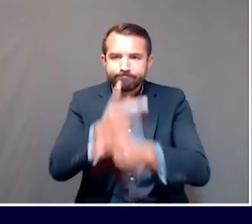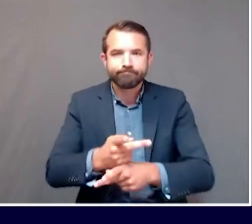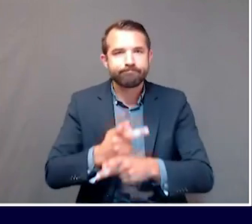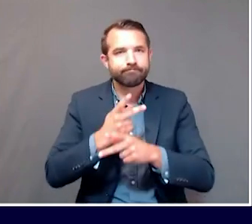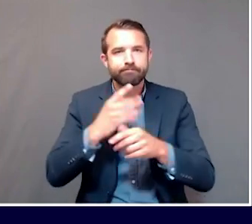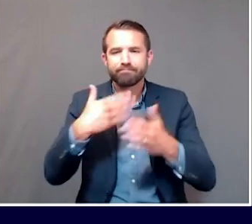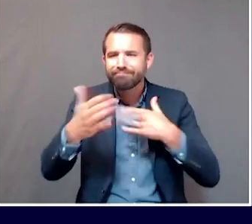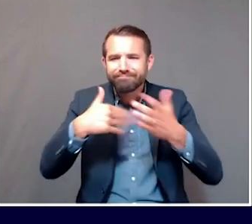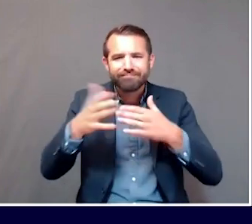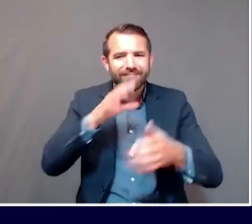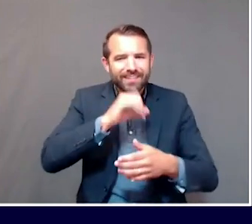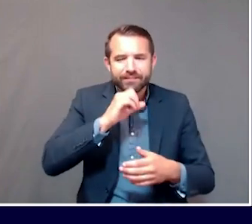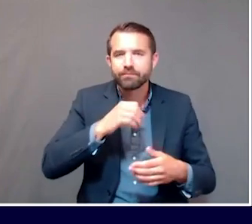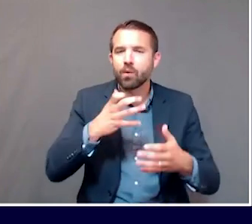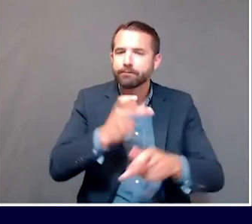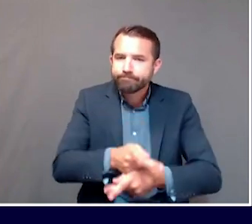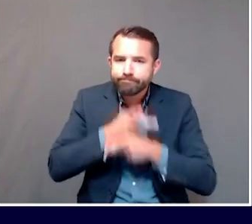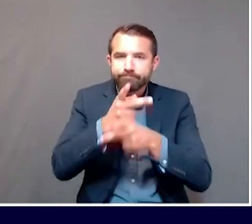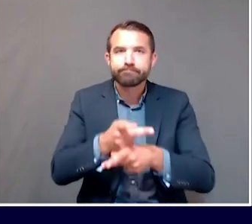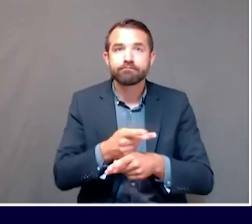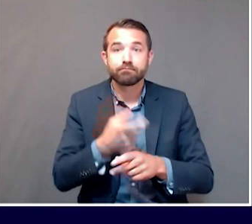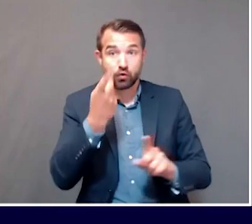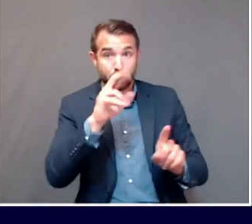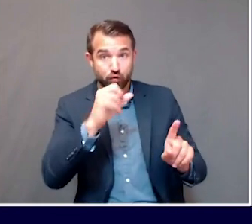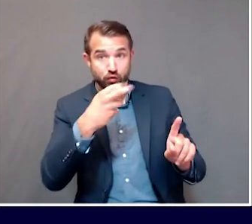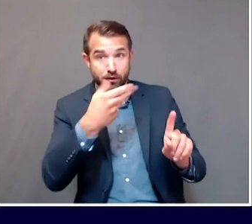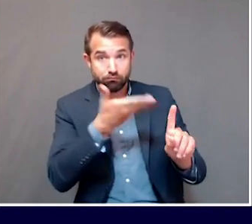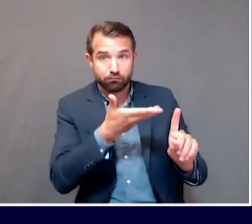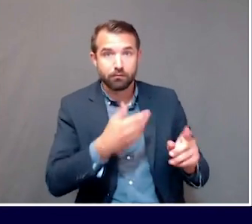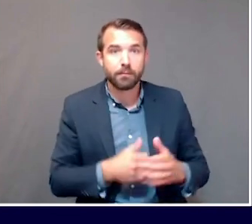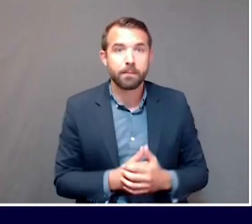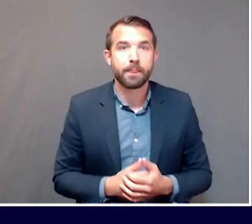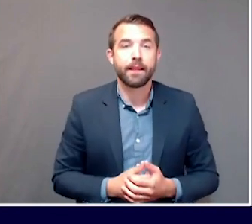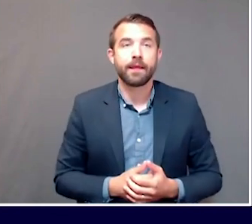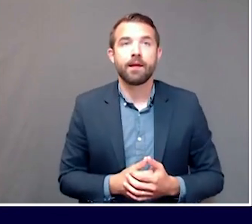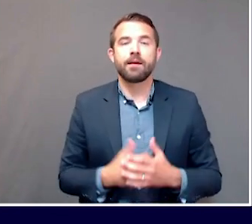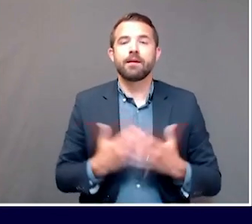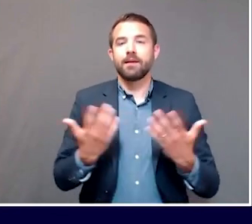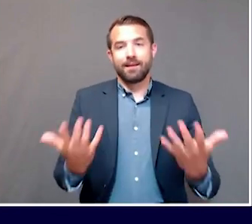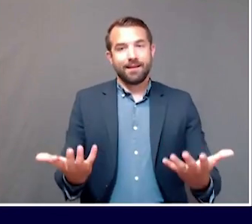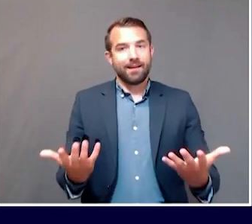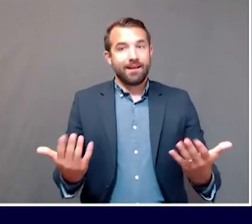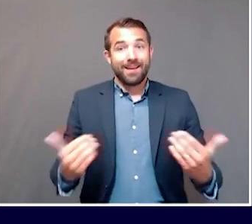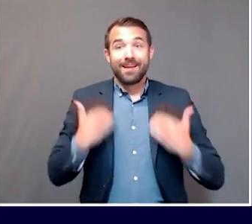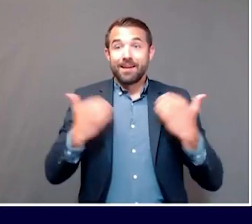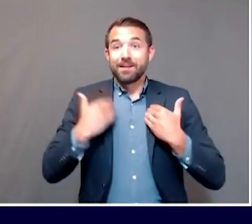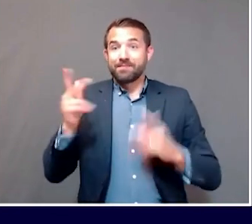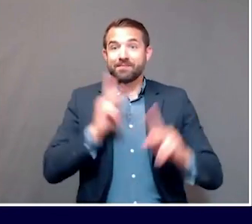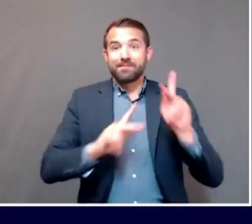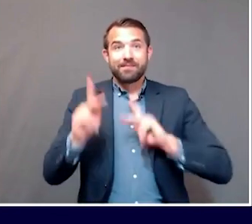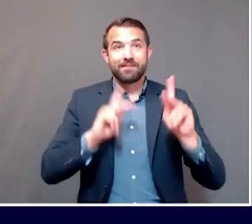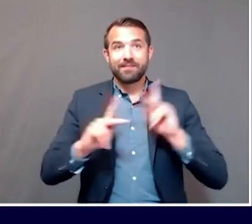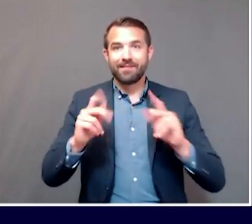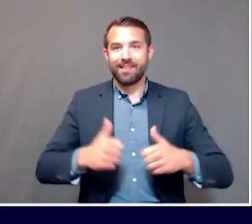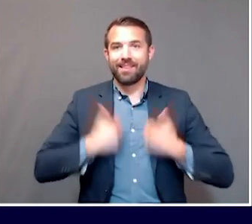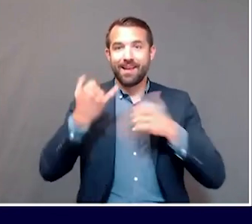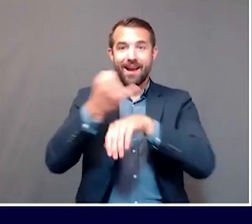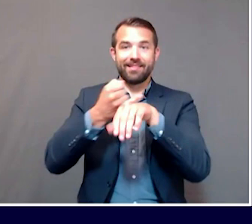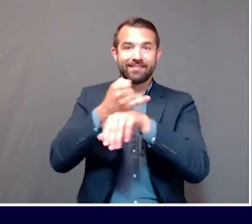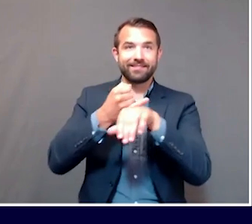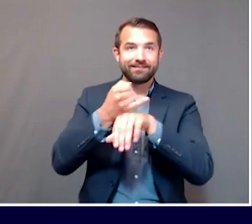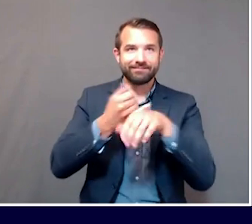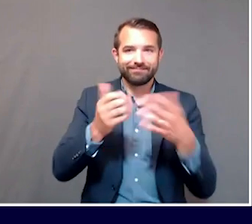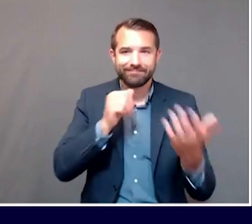the things we have to keep in mind is that young people don't exist on an island unto themselves. They're often coming in contact